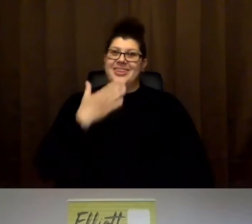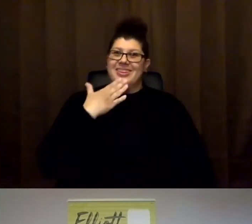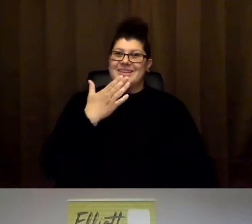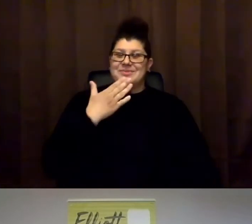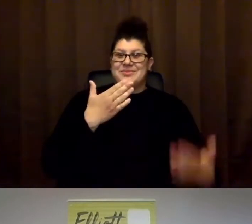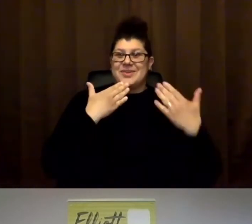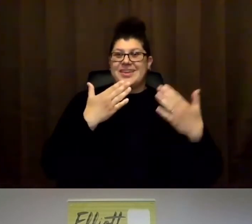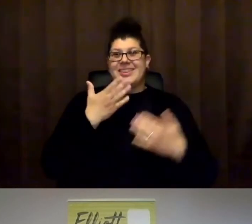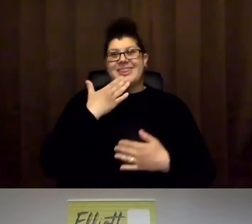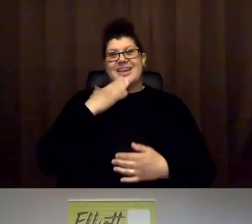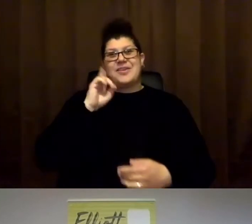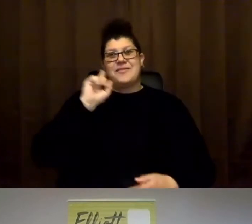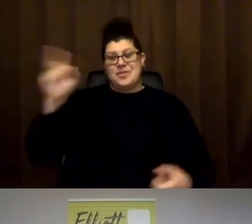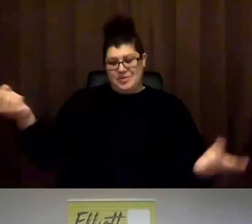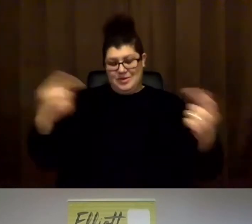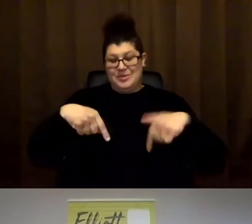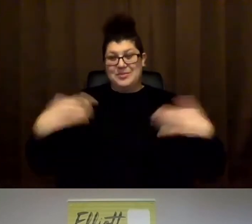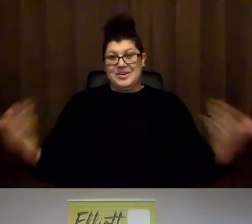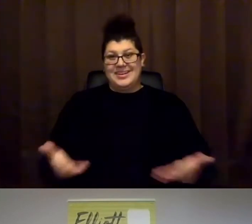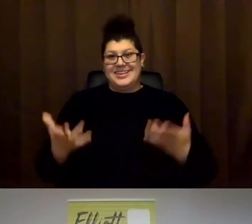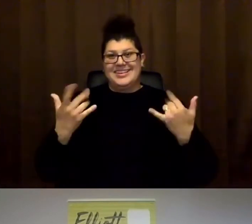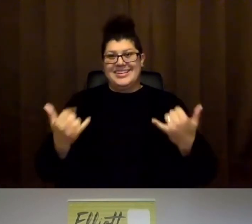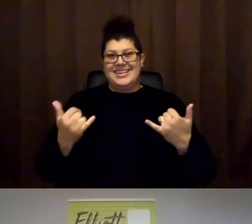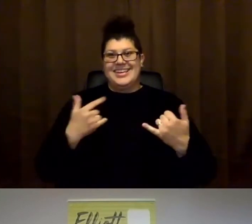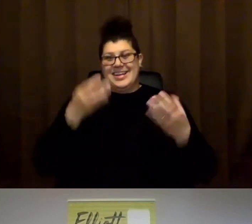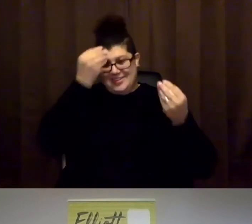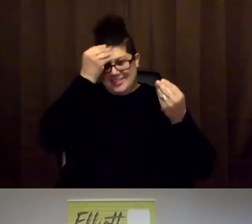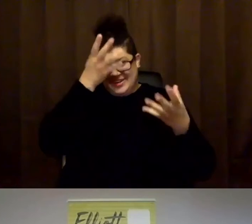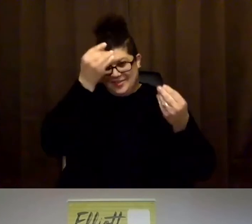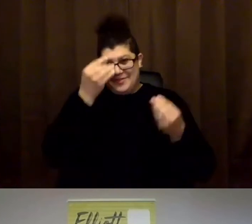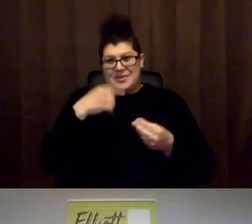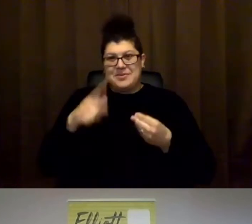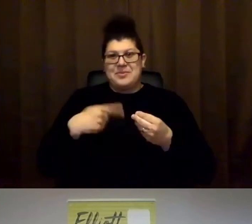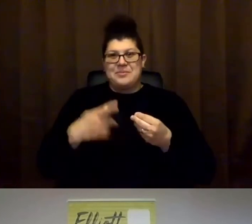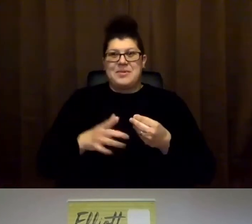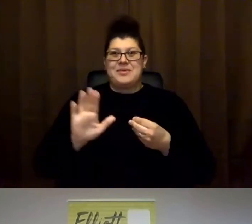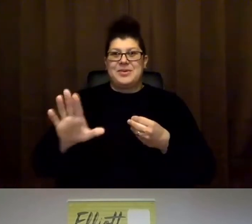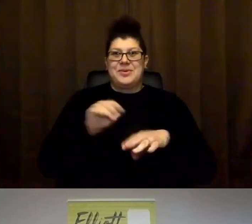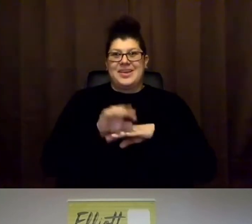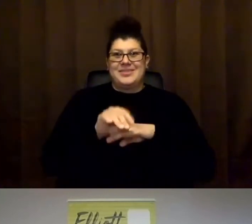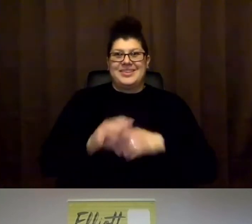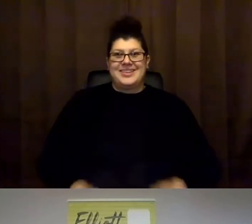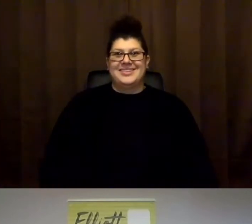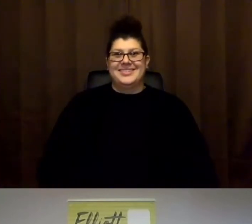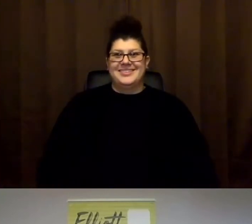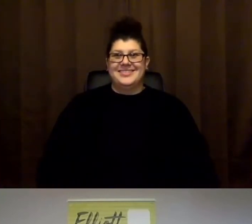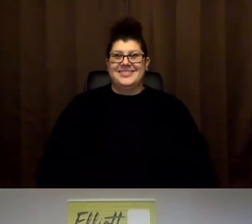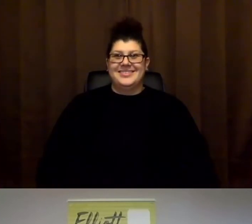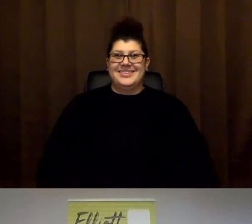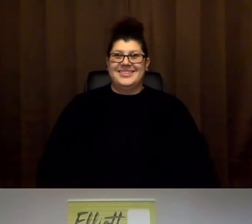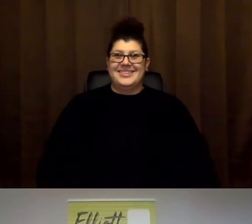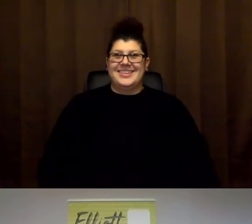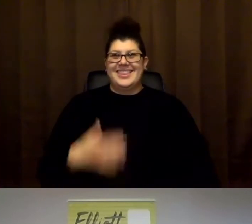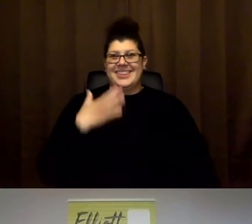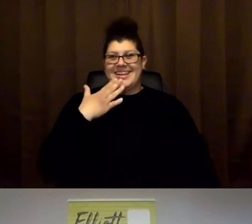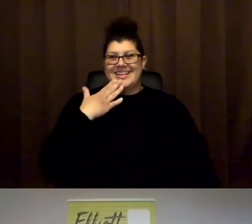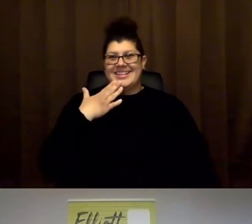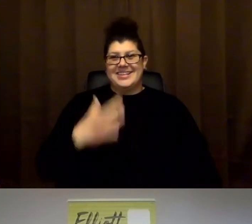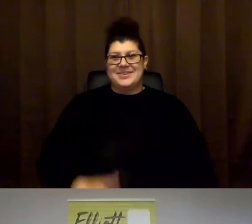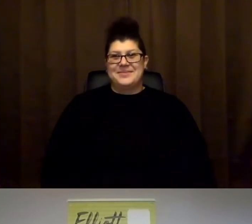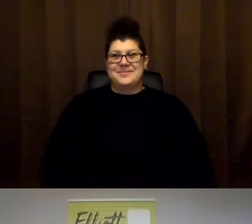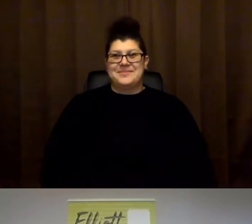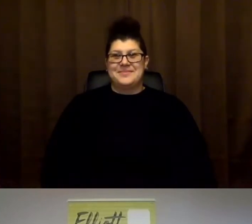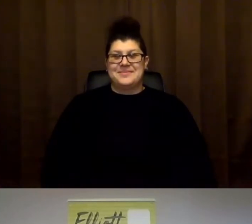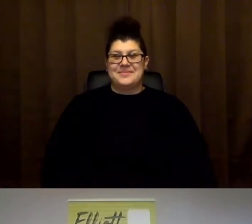for joining us today and sharing information about Elliott Counseling Group. Yeah, thanks for having us. Thanks, Lainey. Yep, thank